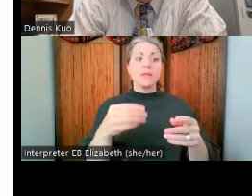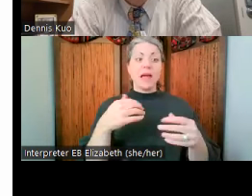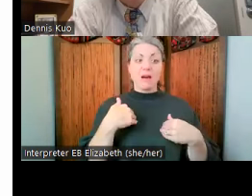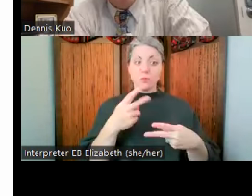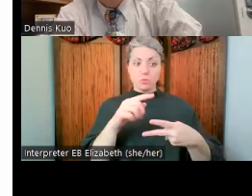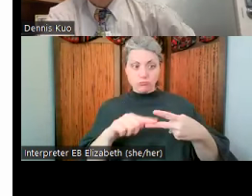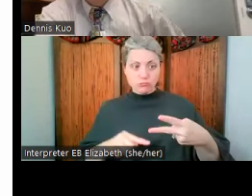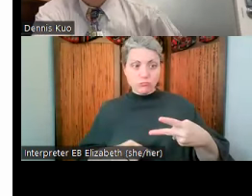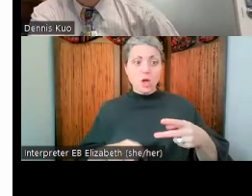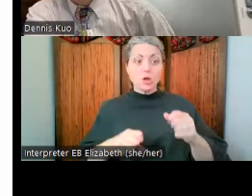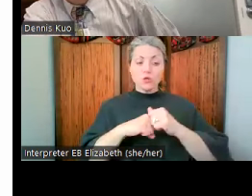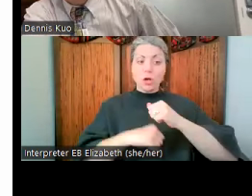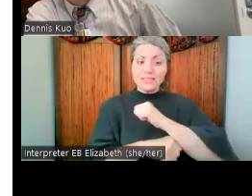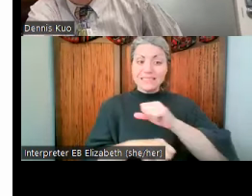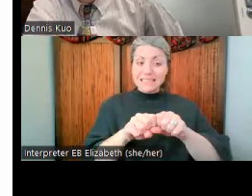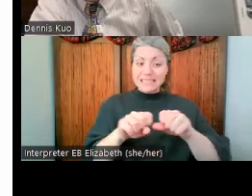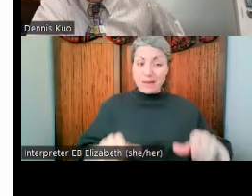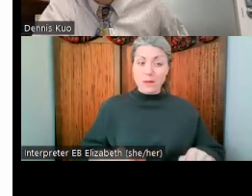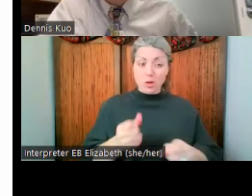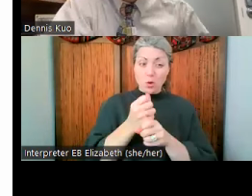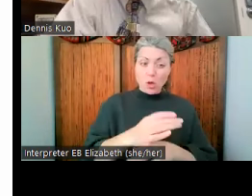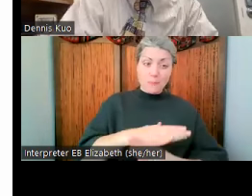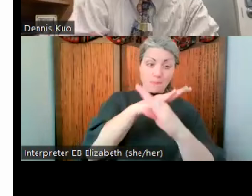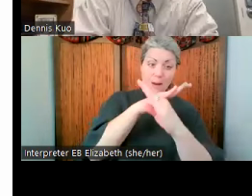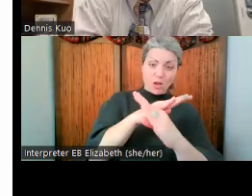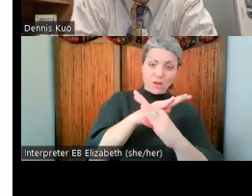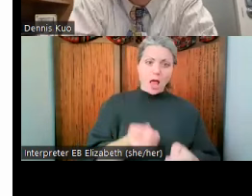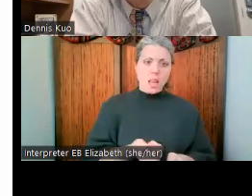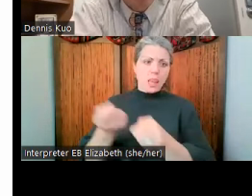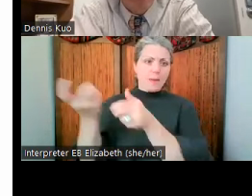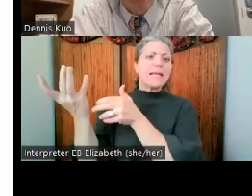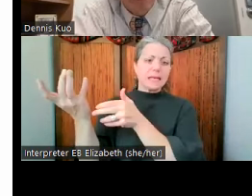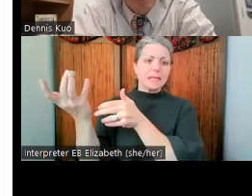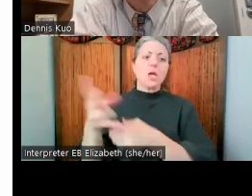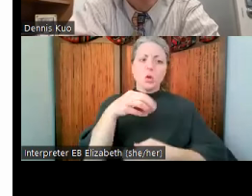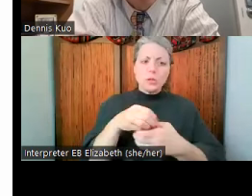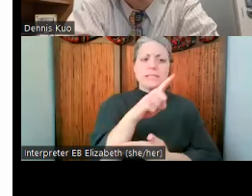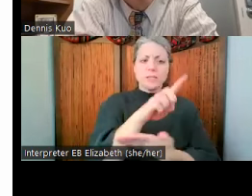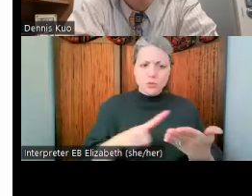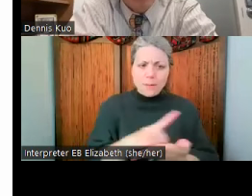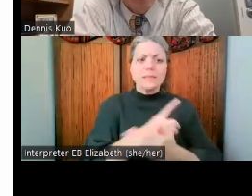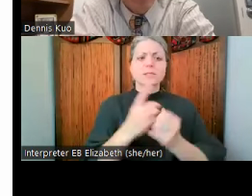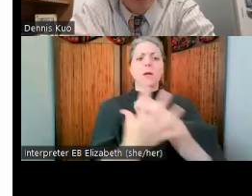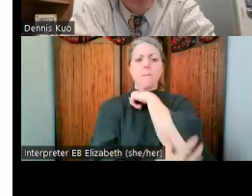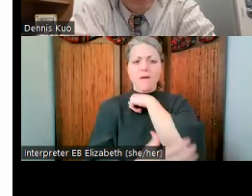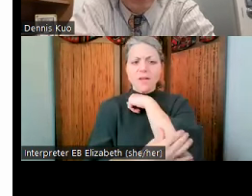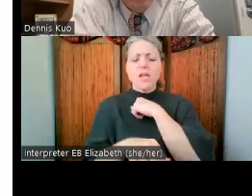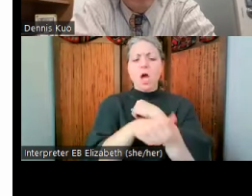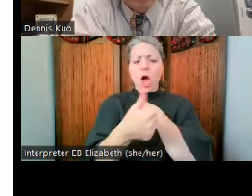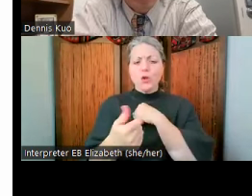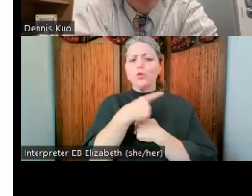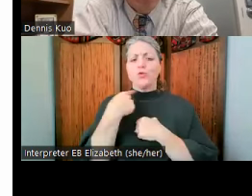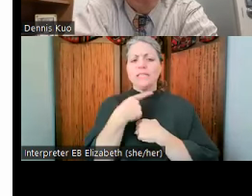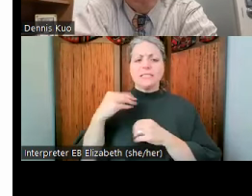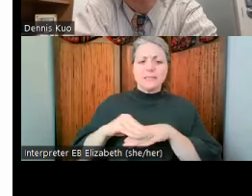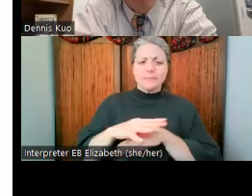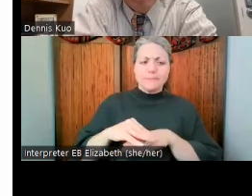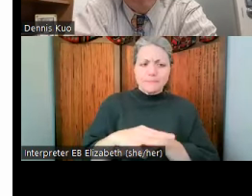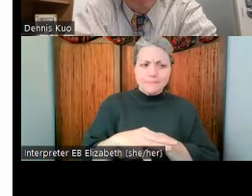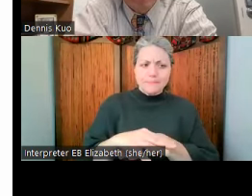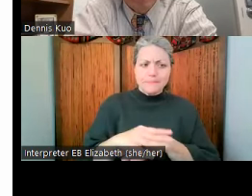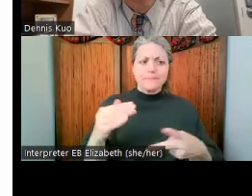and systemic causal barriers to health equity are eliminated, including discrimination, poverty, and other social risk factors, and that sector systems